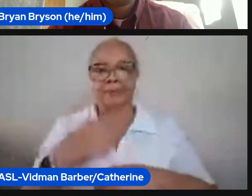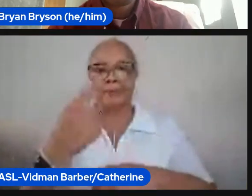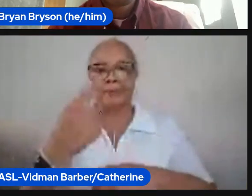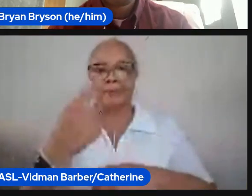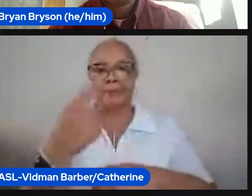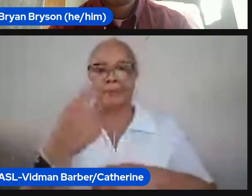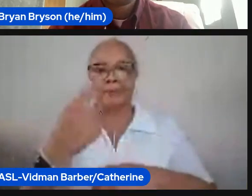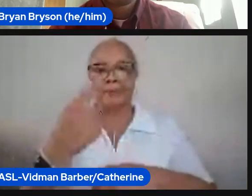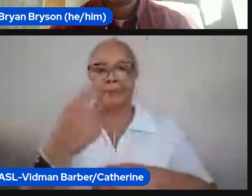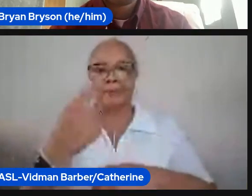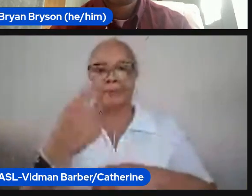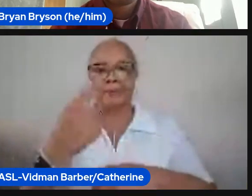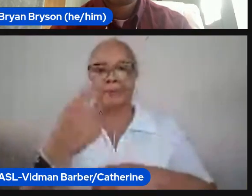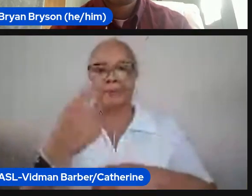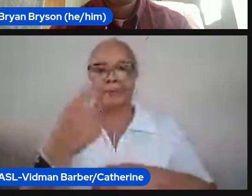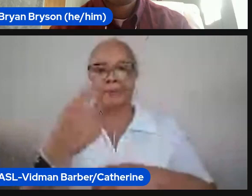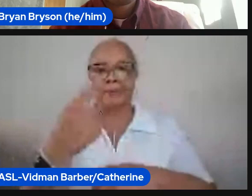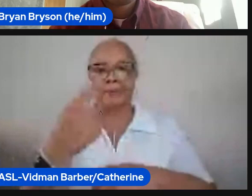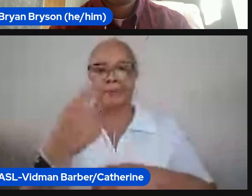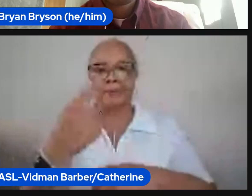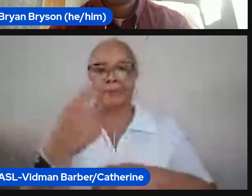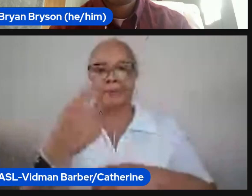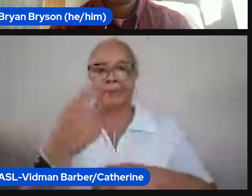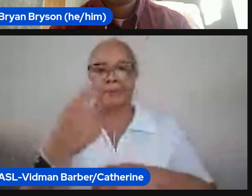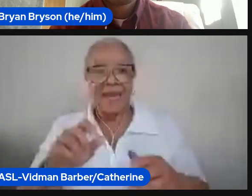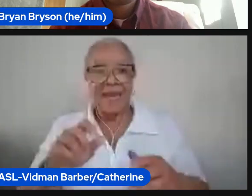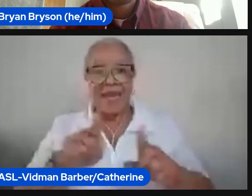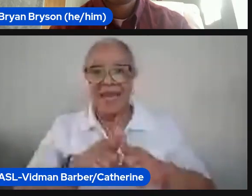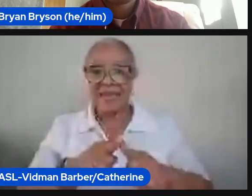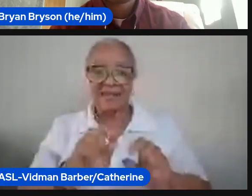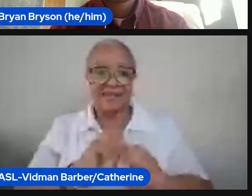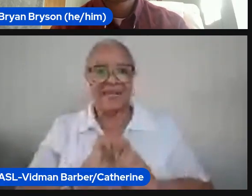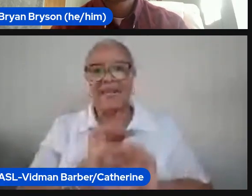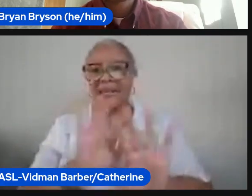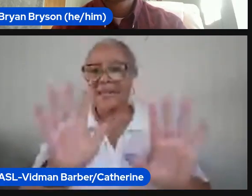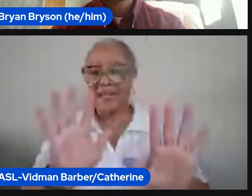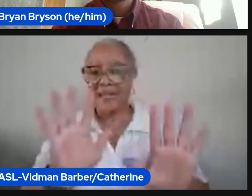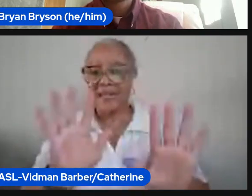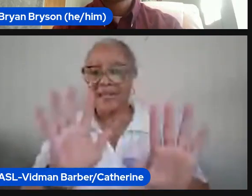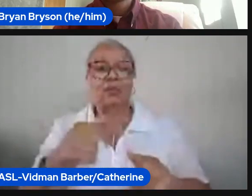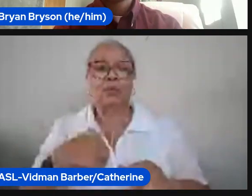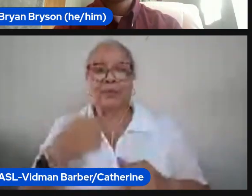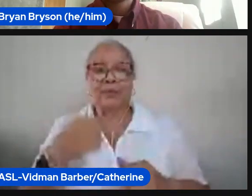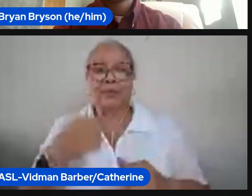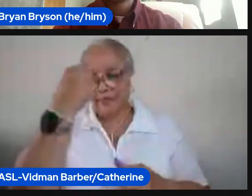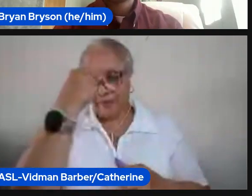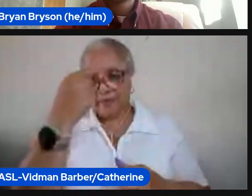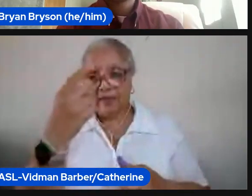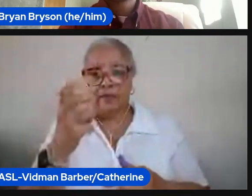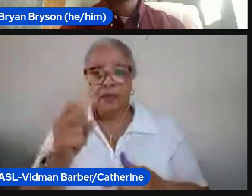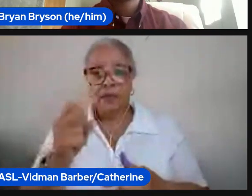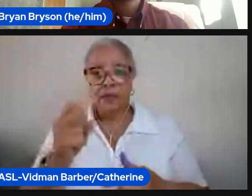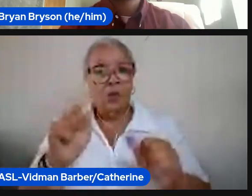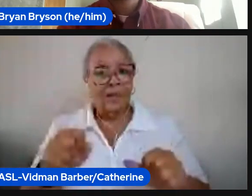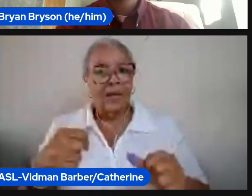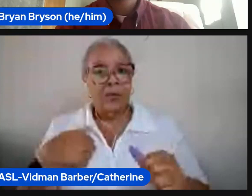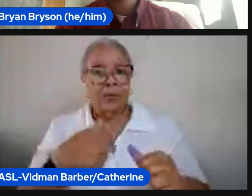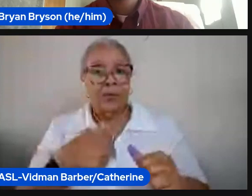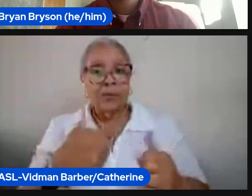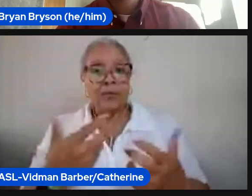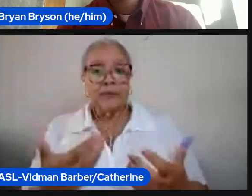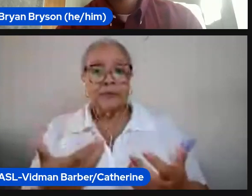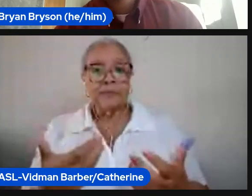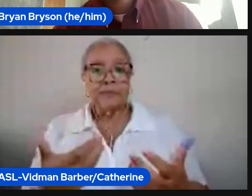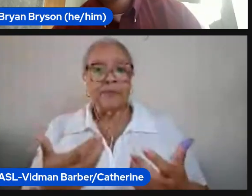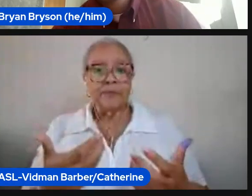Actually, the definition of it is not necessarily as clear as we would think. So can we, for the public to